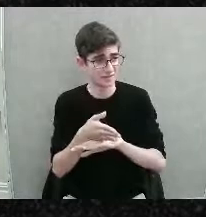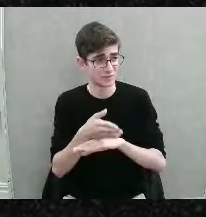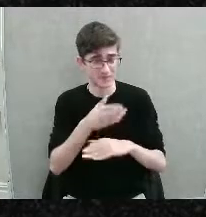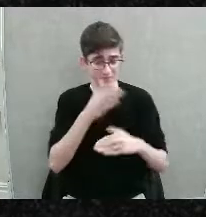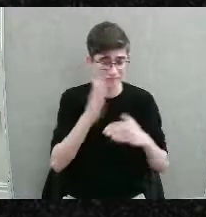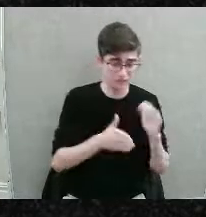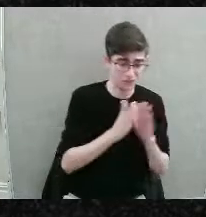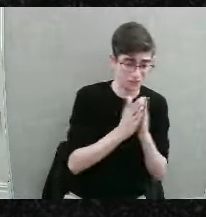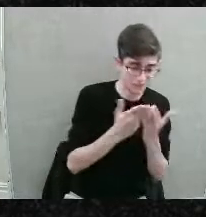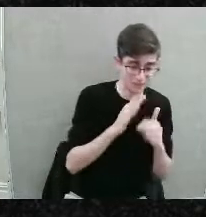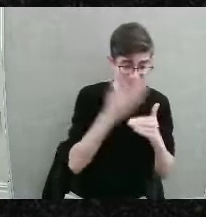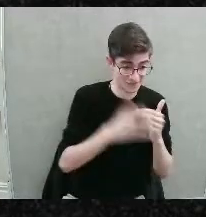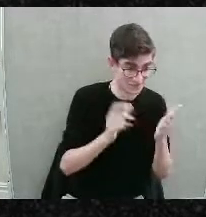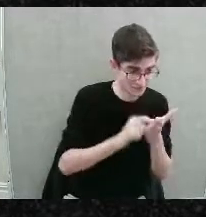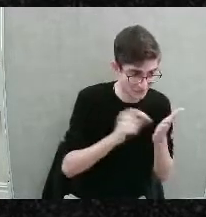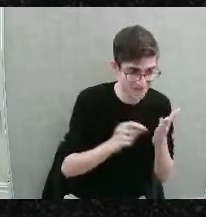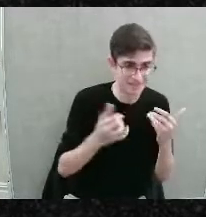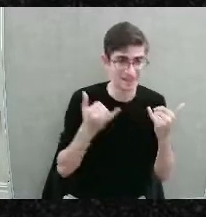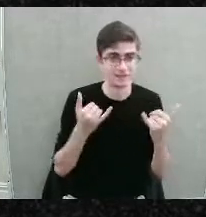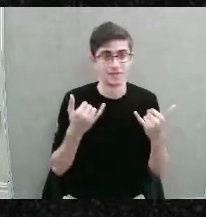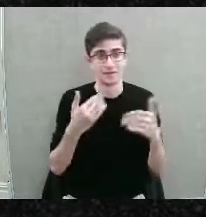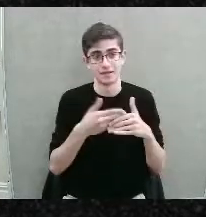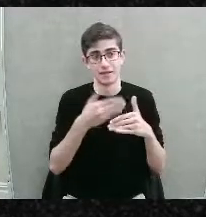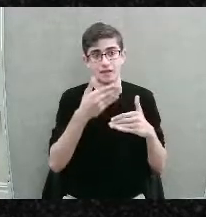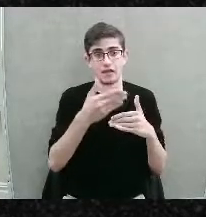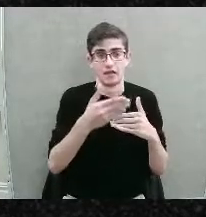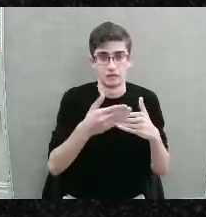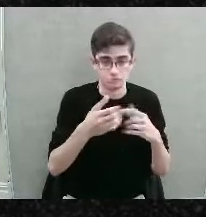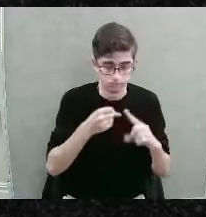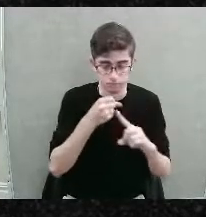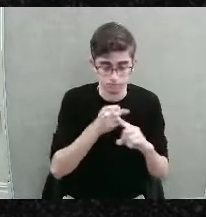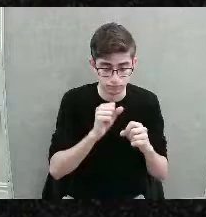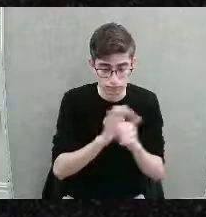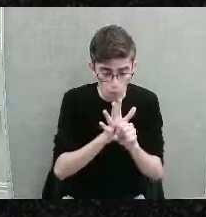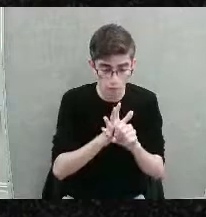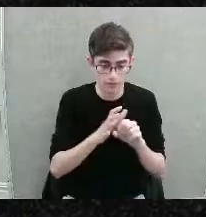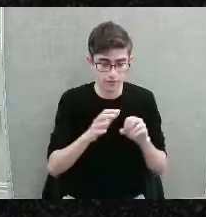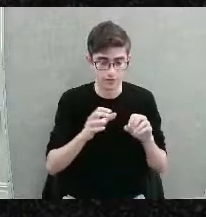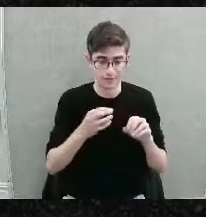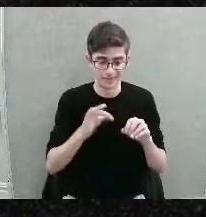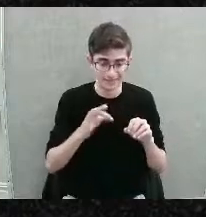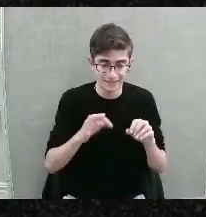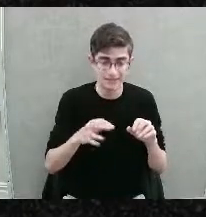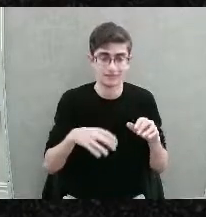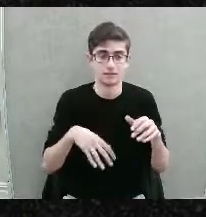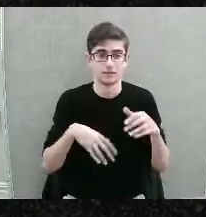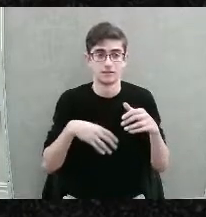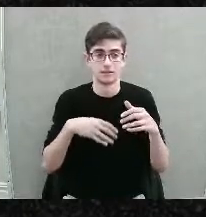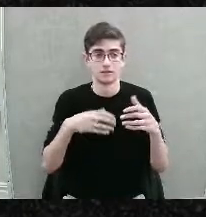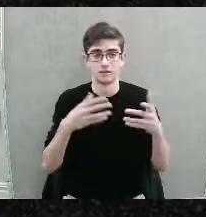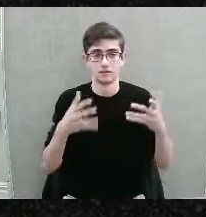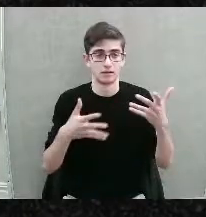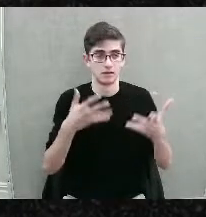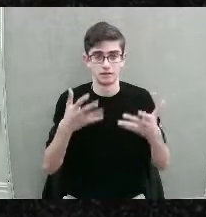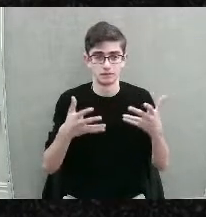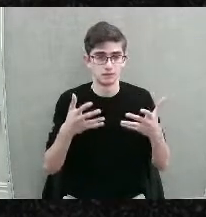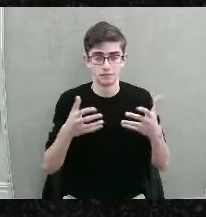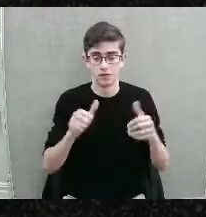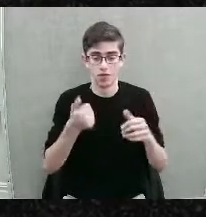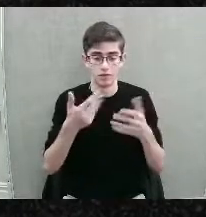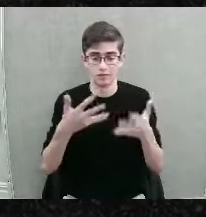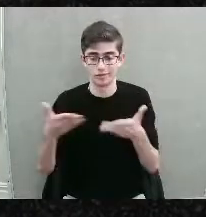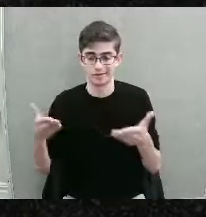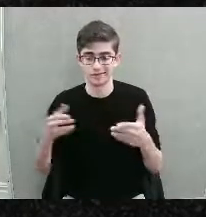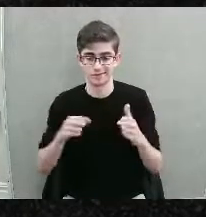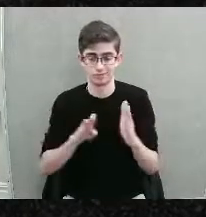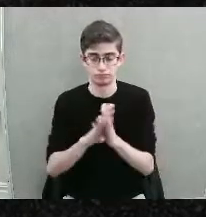book and the writing, is that the COVID-19 and other phenomena exacerbated one the